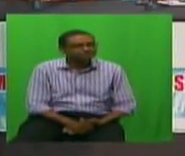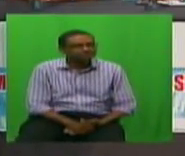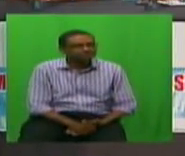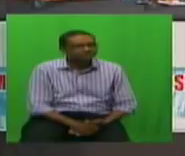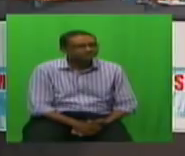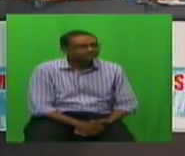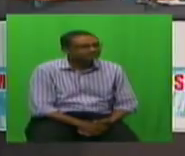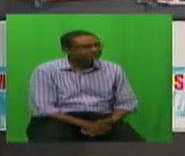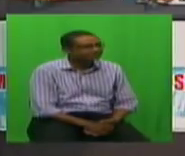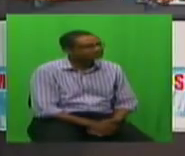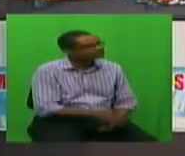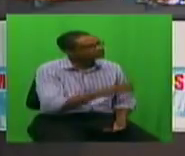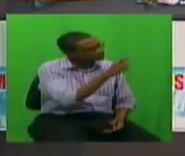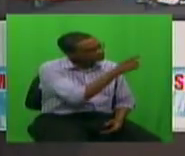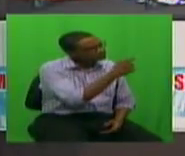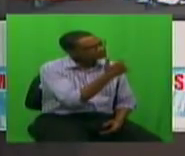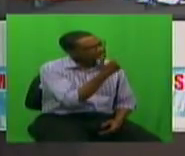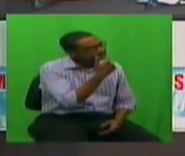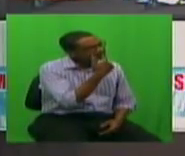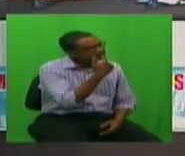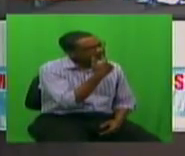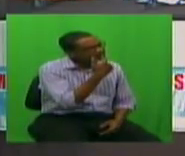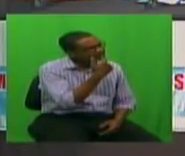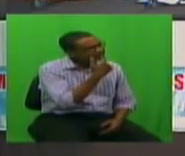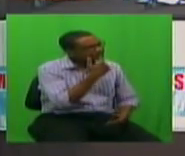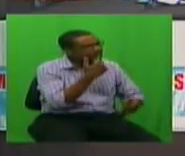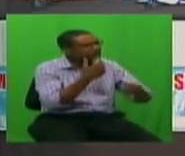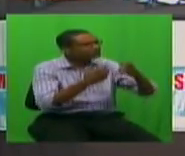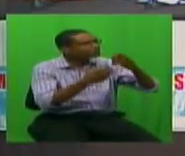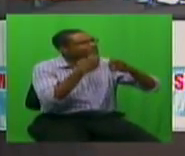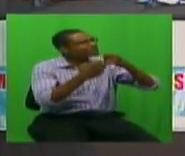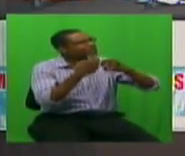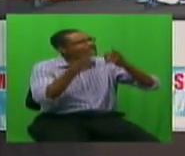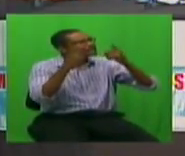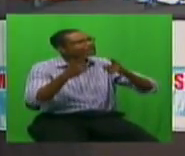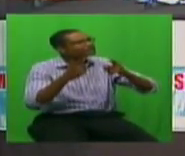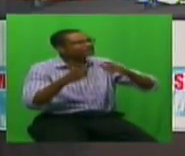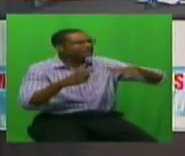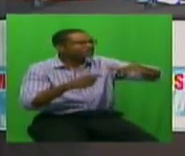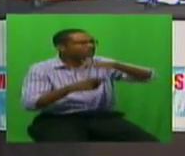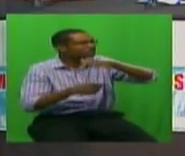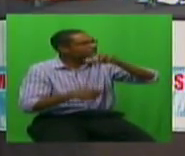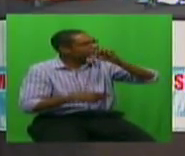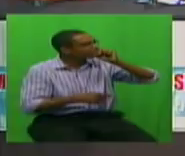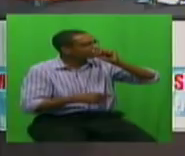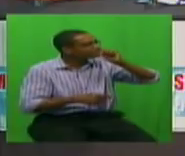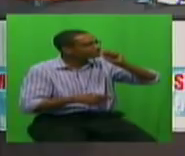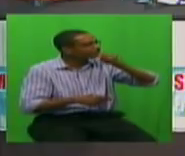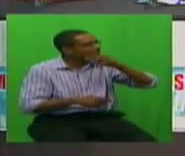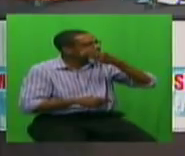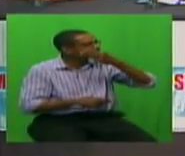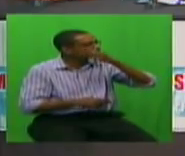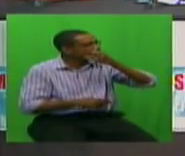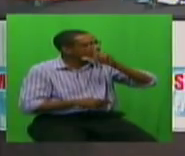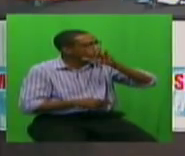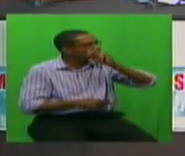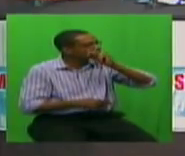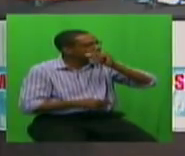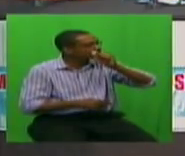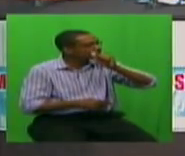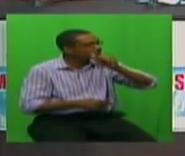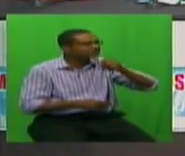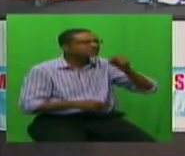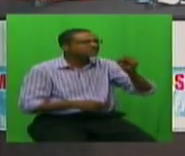Good morning, Mr. Young. You mentioned that an incident in the St. Helena area where some citizens, as you put it, were behaving less